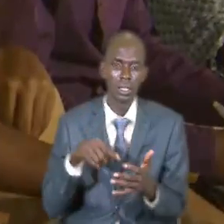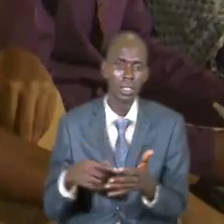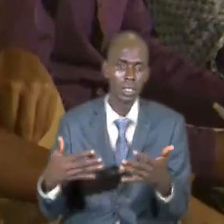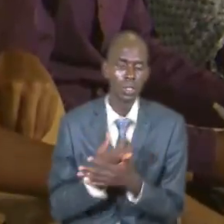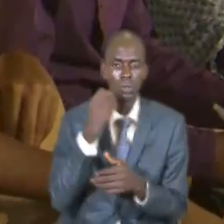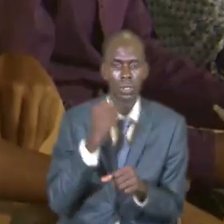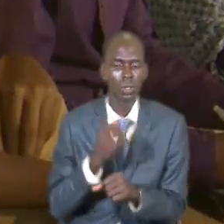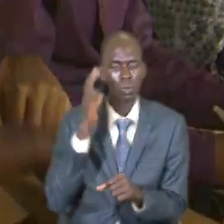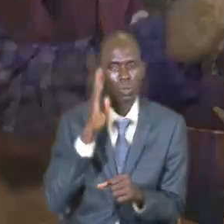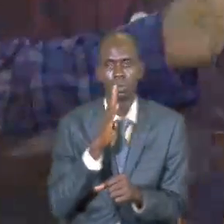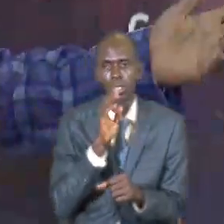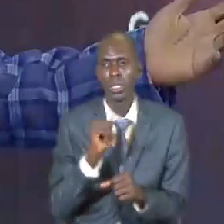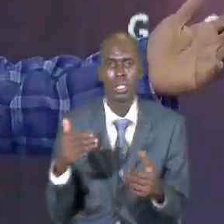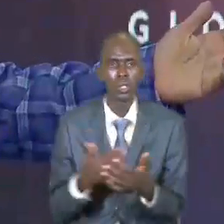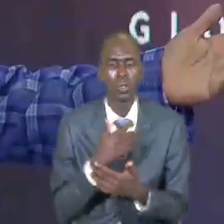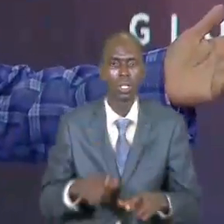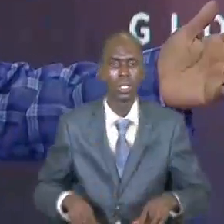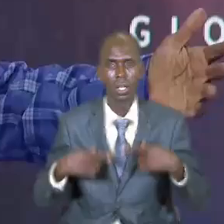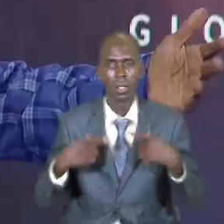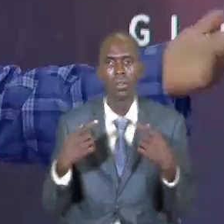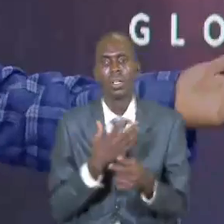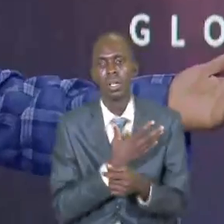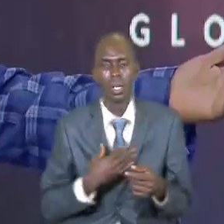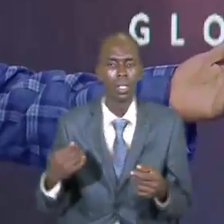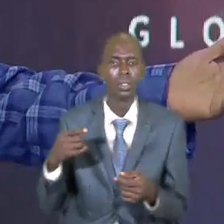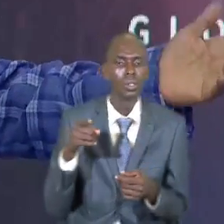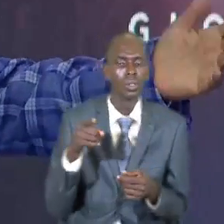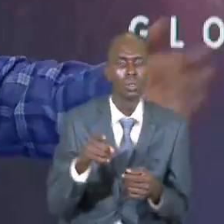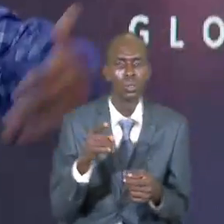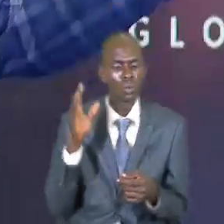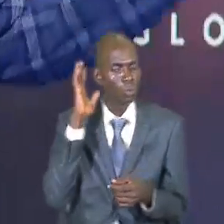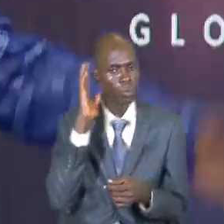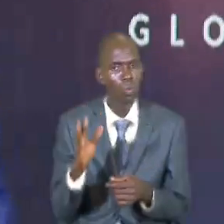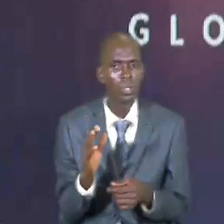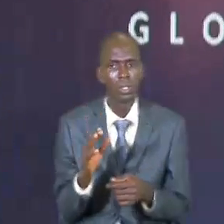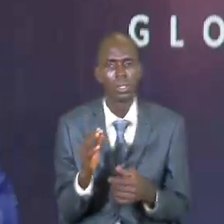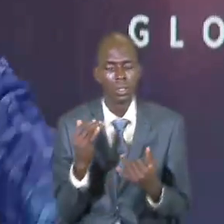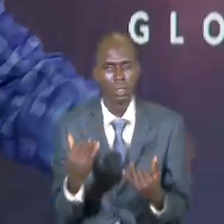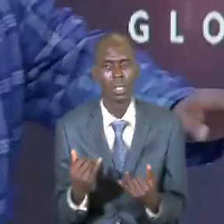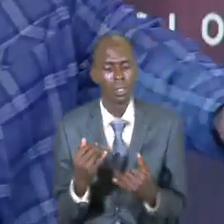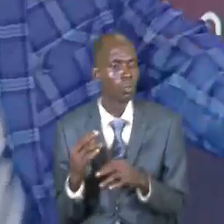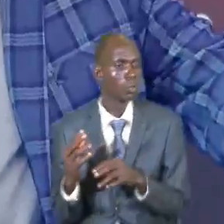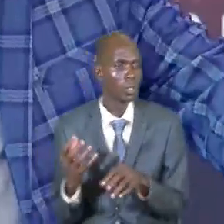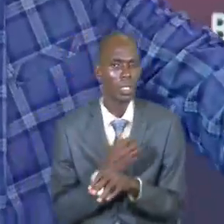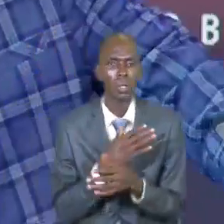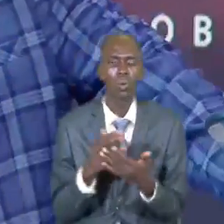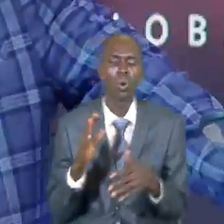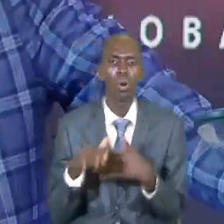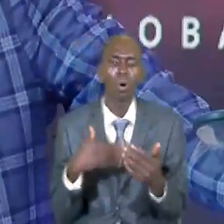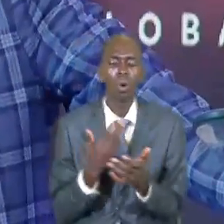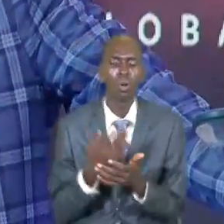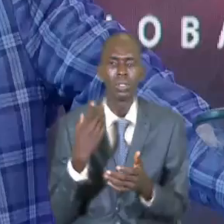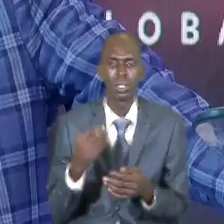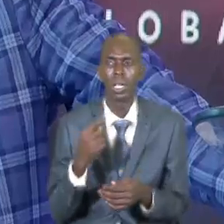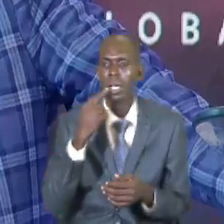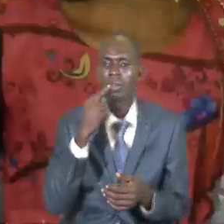then you look back all the things of the past and the weakness of the past and the regrets of the past. Everything has